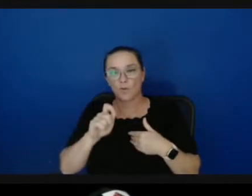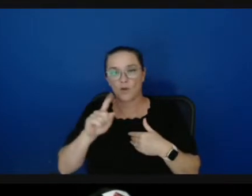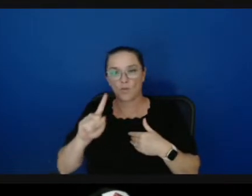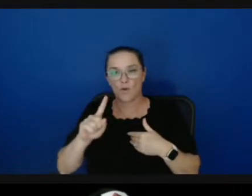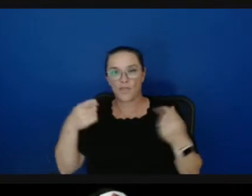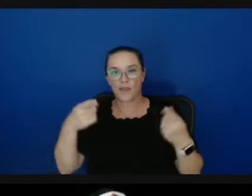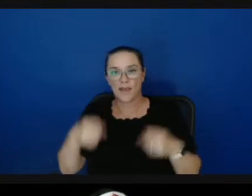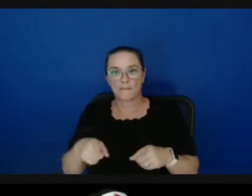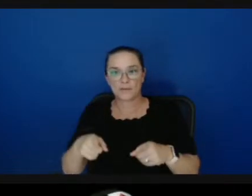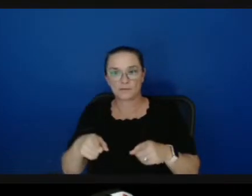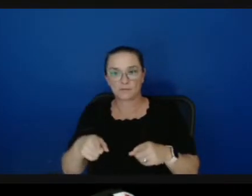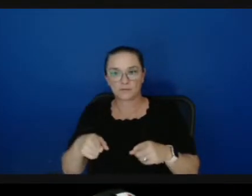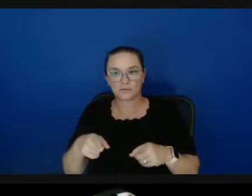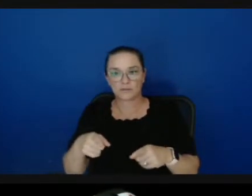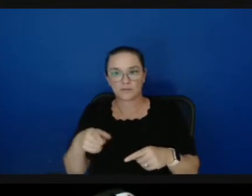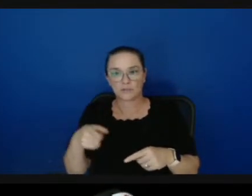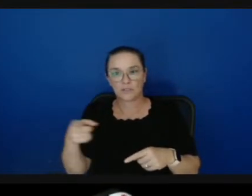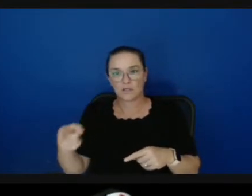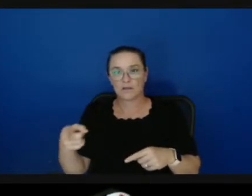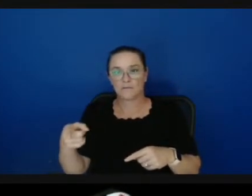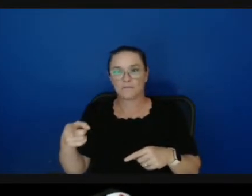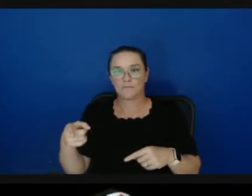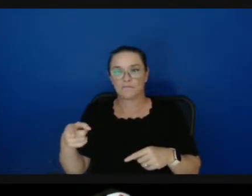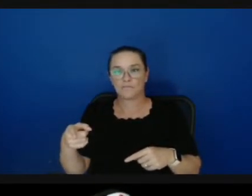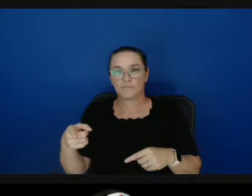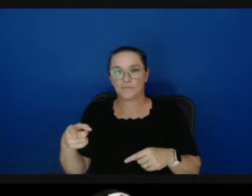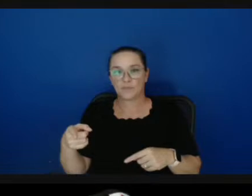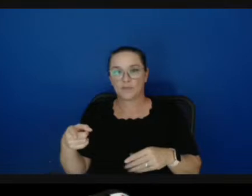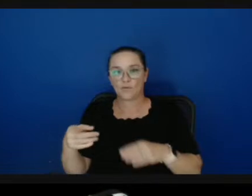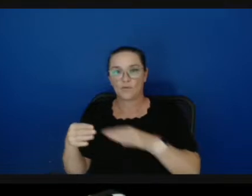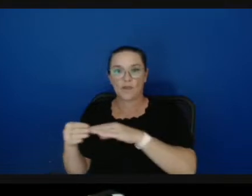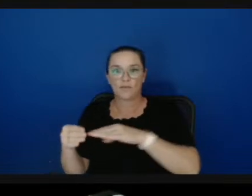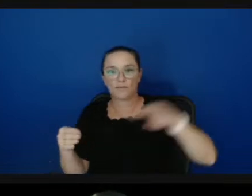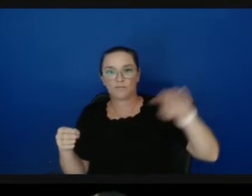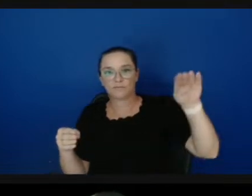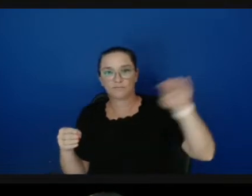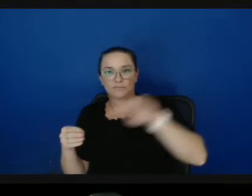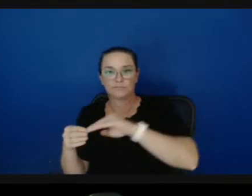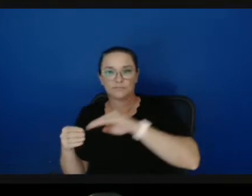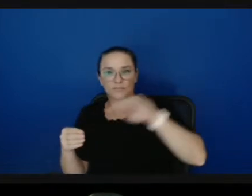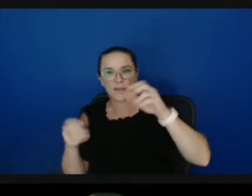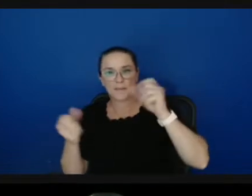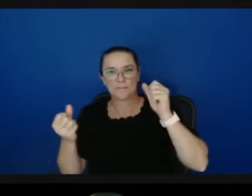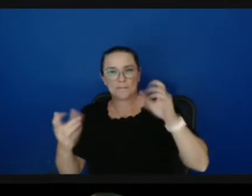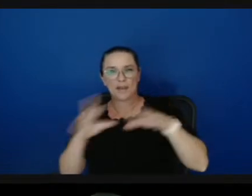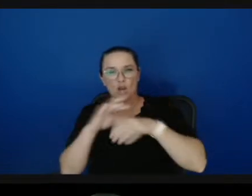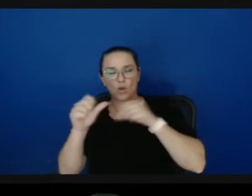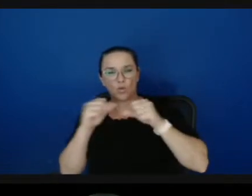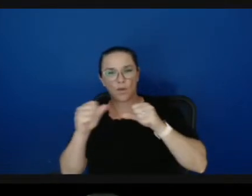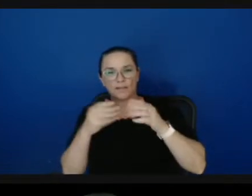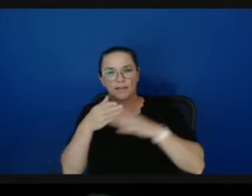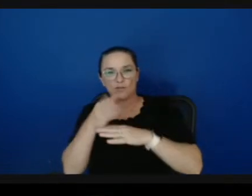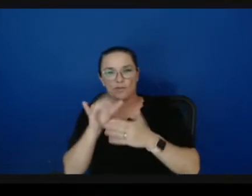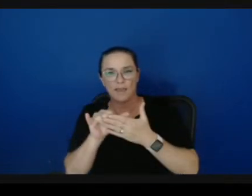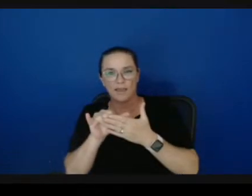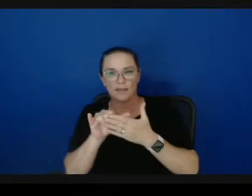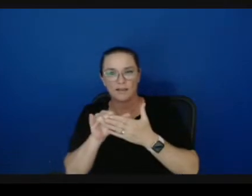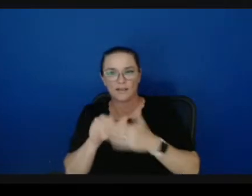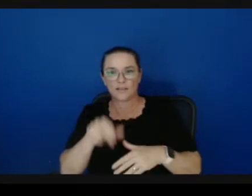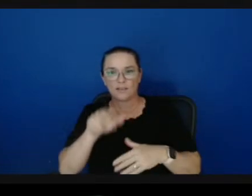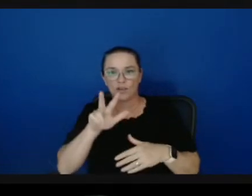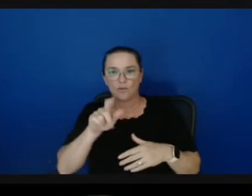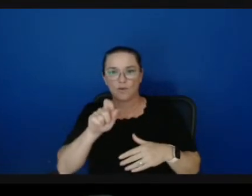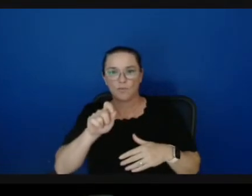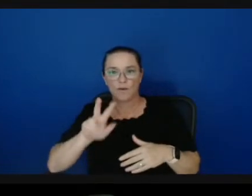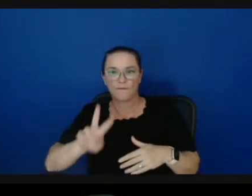occurs on a 6th, and you have a lot of earthquakes that follow that afterwards, right? All the way here's a 3.4 and a